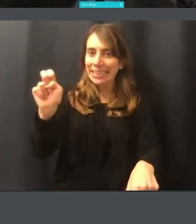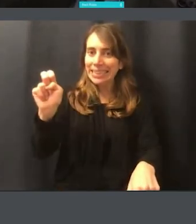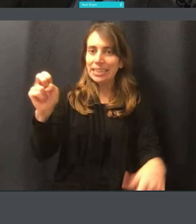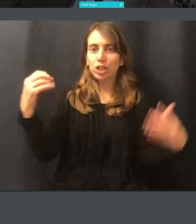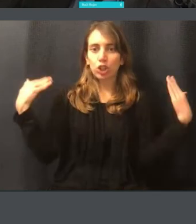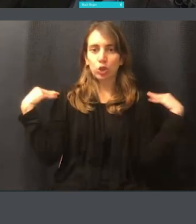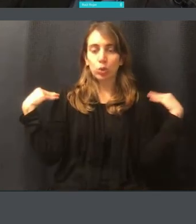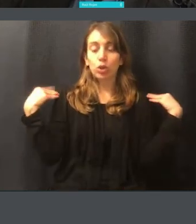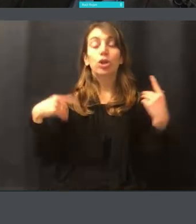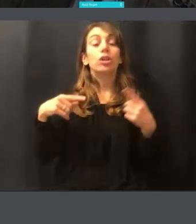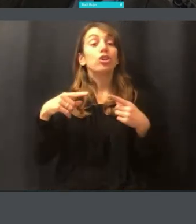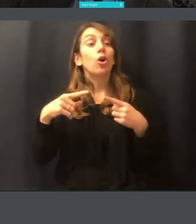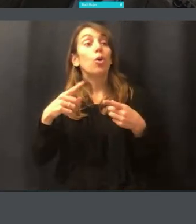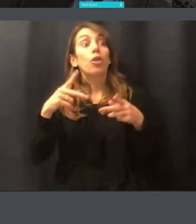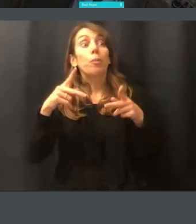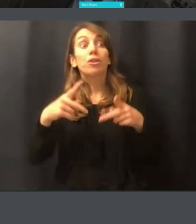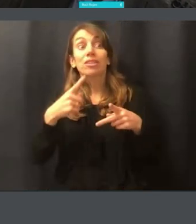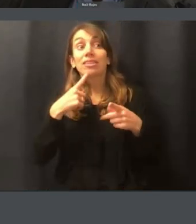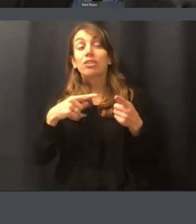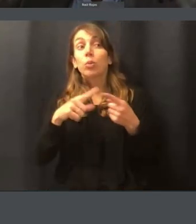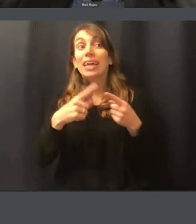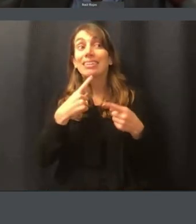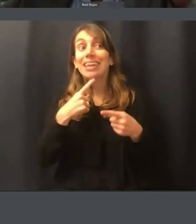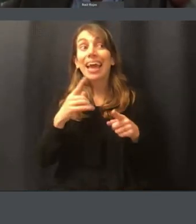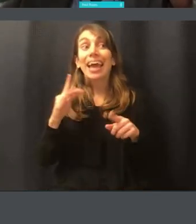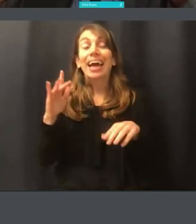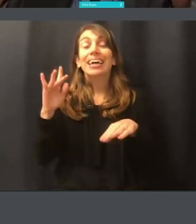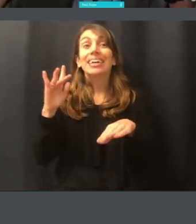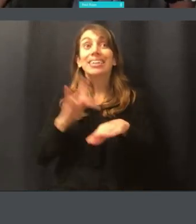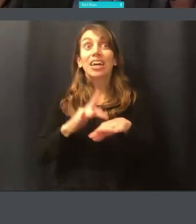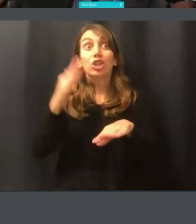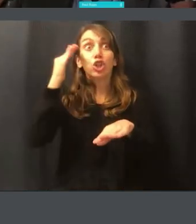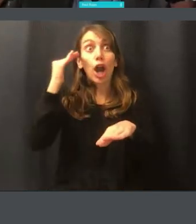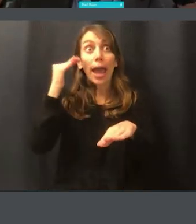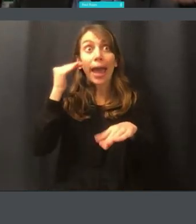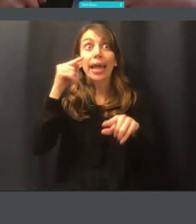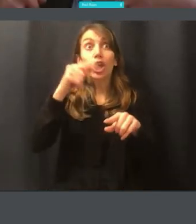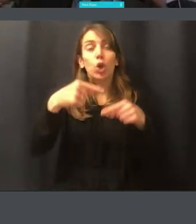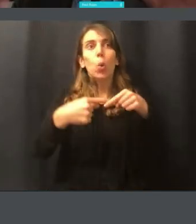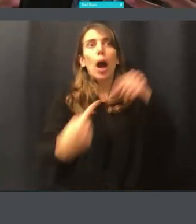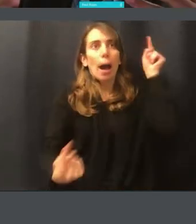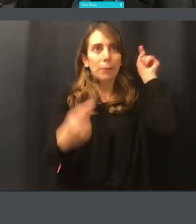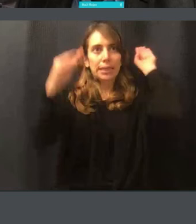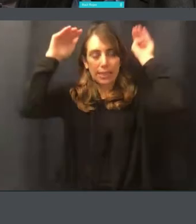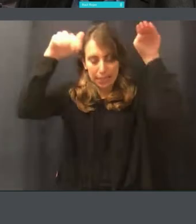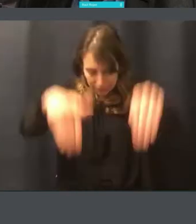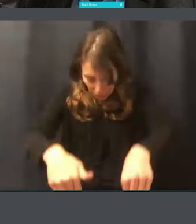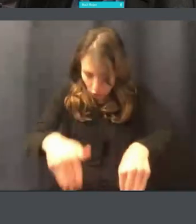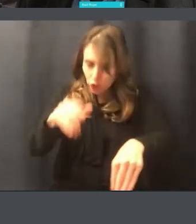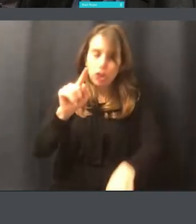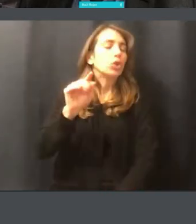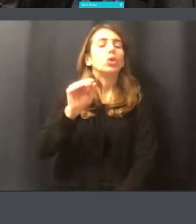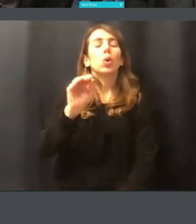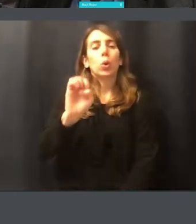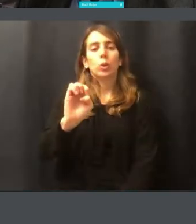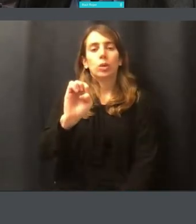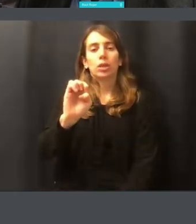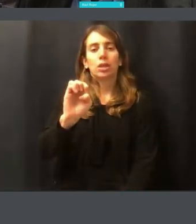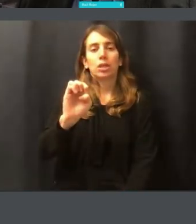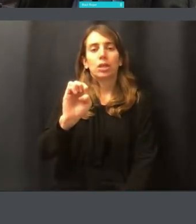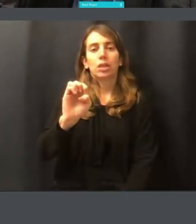your head, you touch your toes, right? So the examiner gives instructions and then actually does the task. And the idea here is